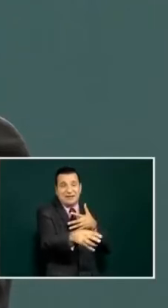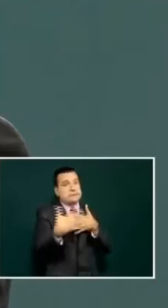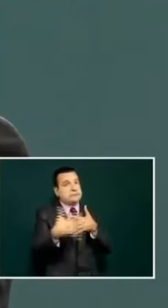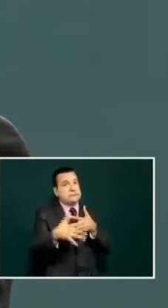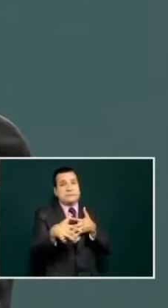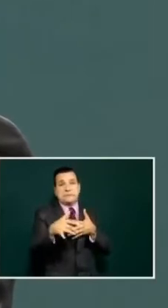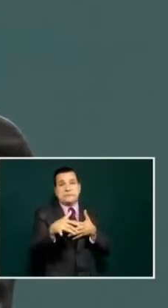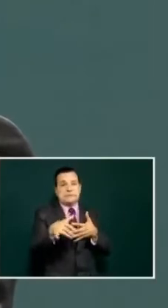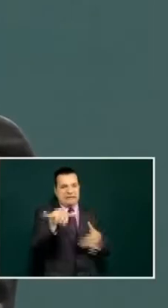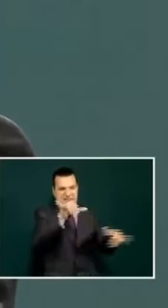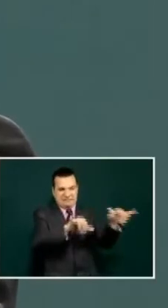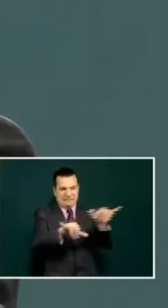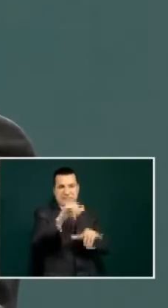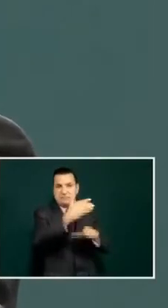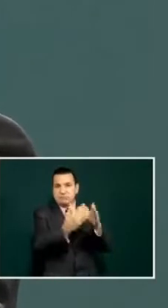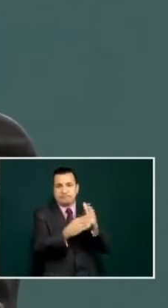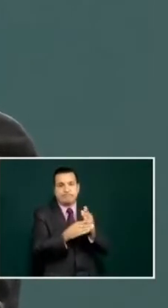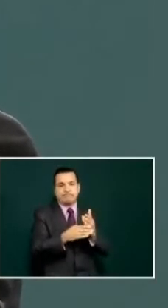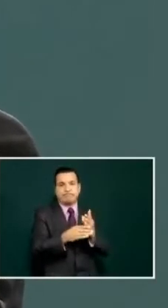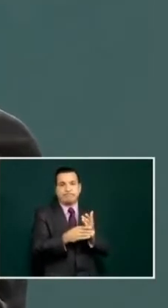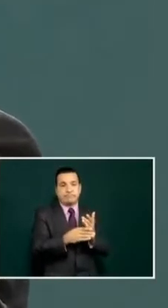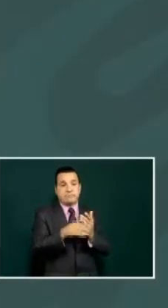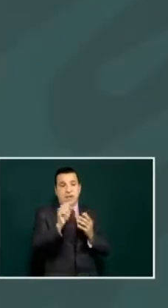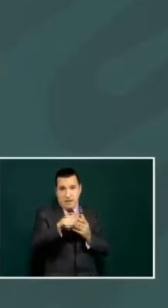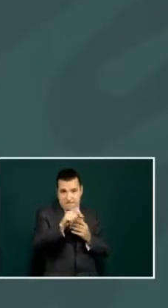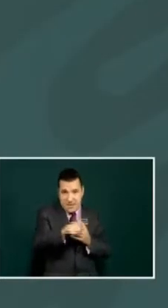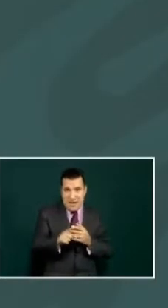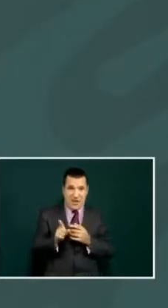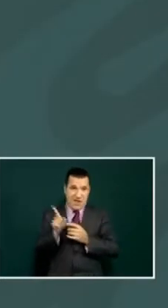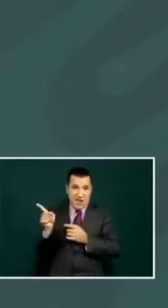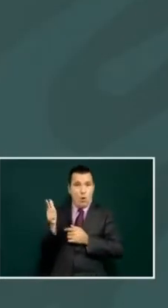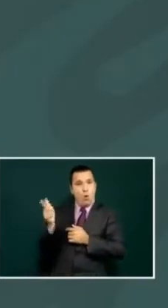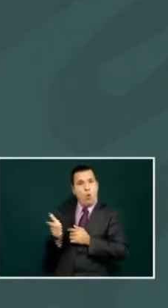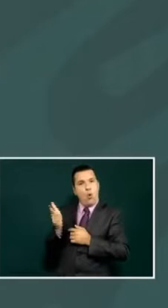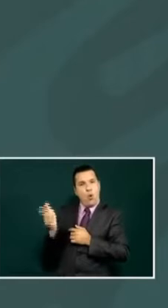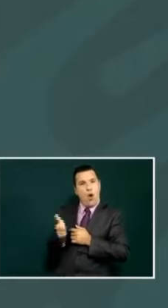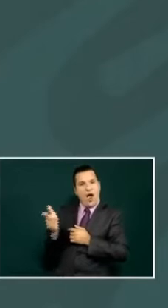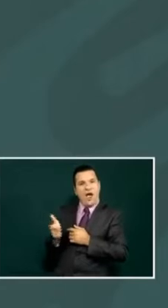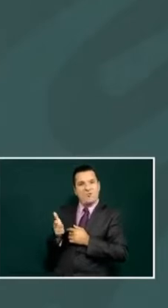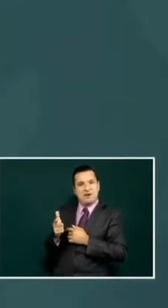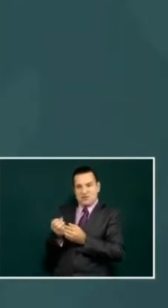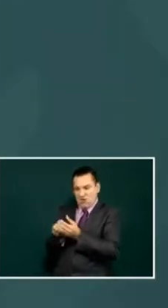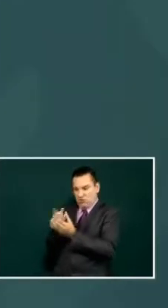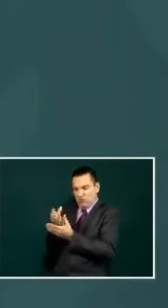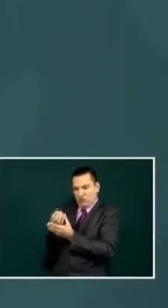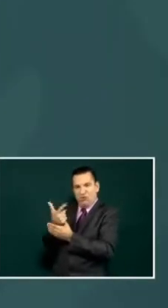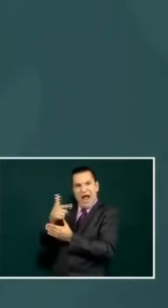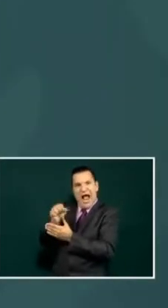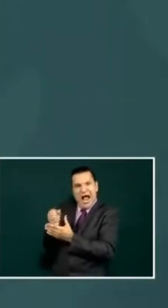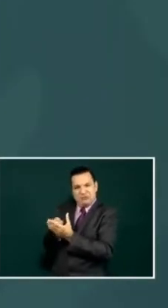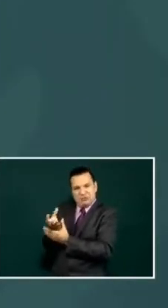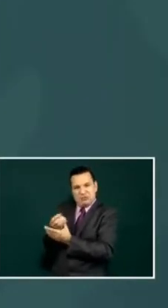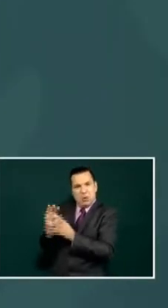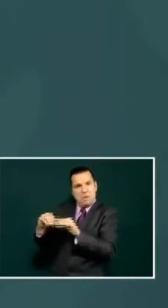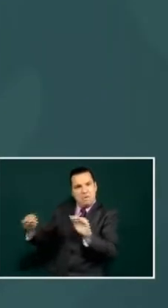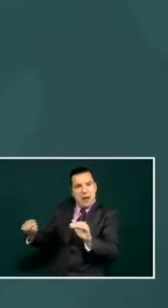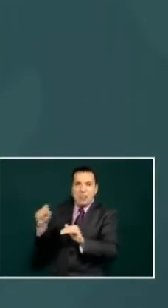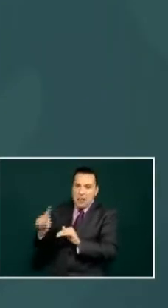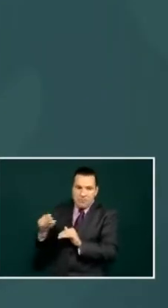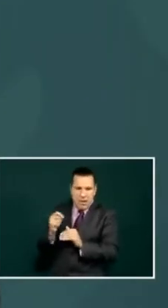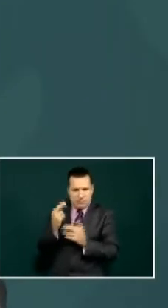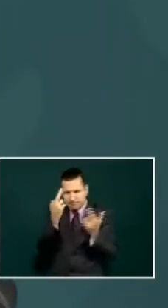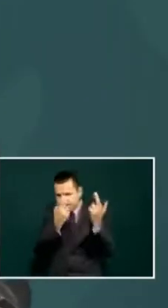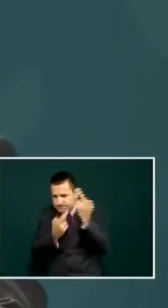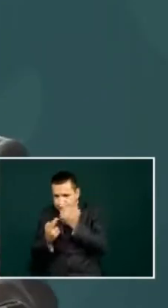also what happened and why that and to realize all of this and I imported that now